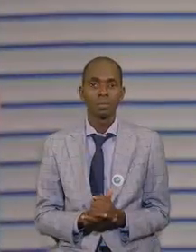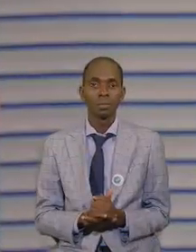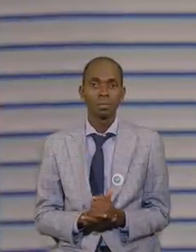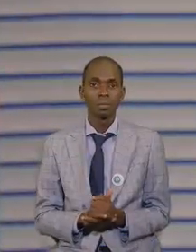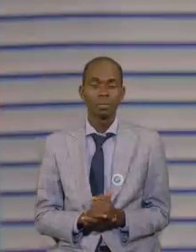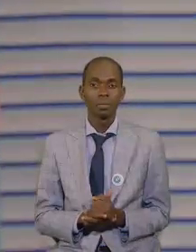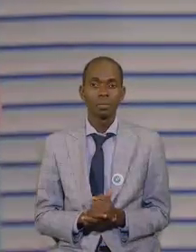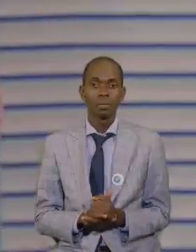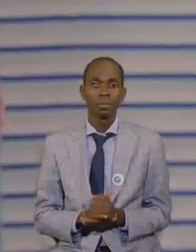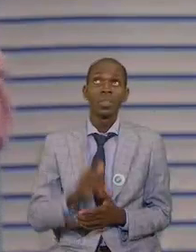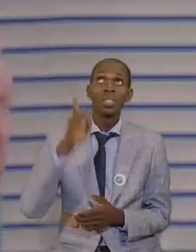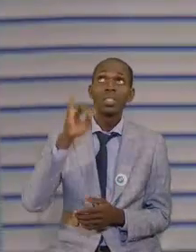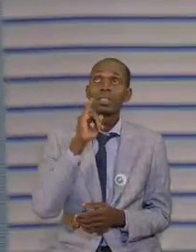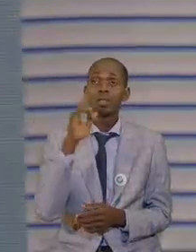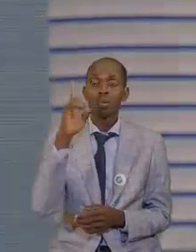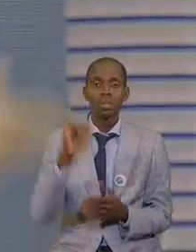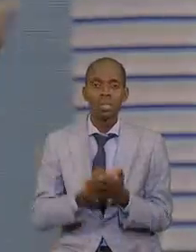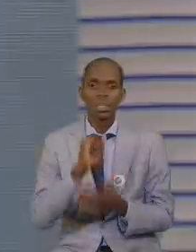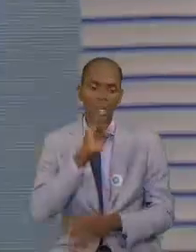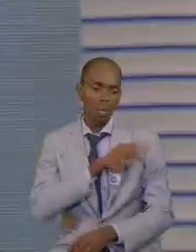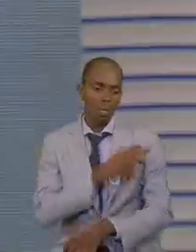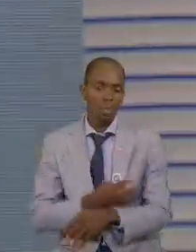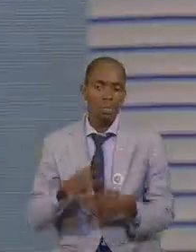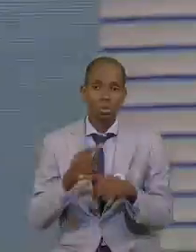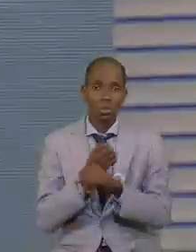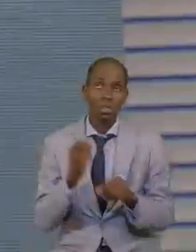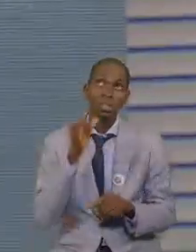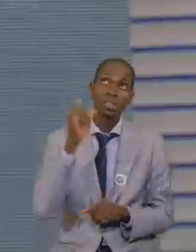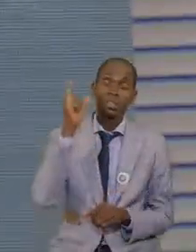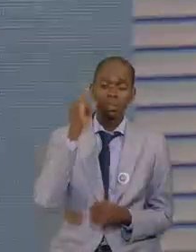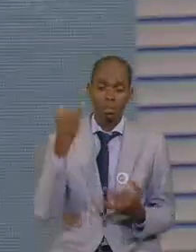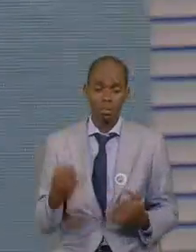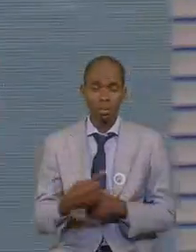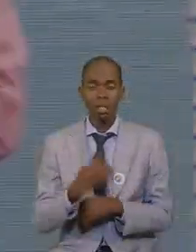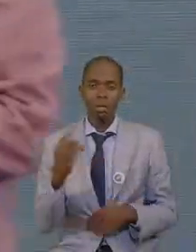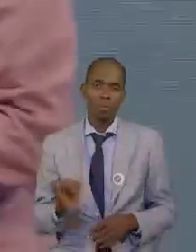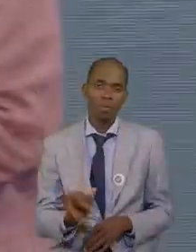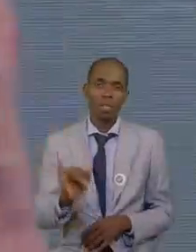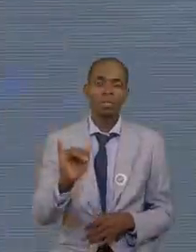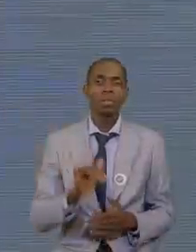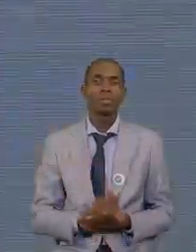The one that is mighty to save, yesterday, today, and forever.